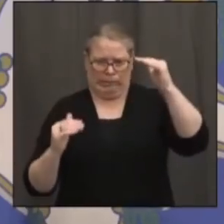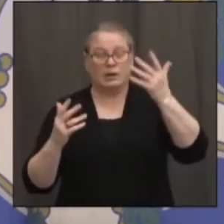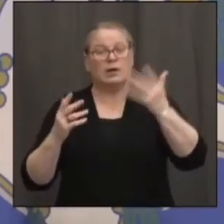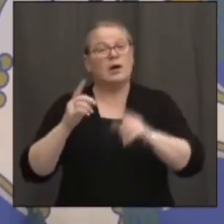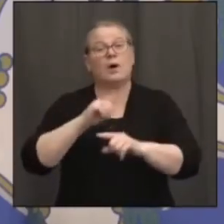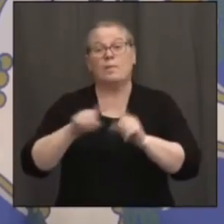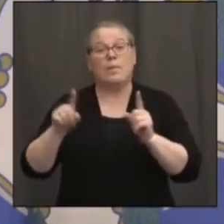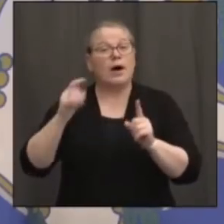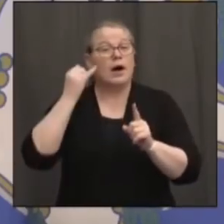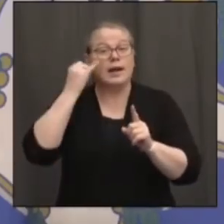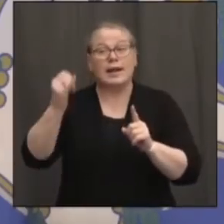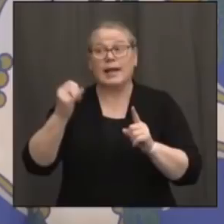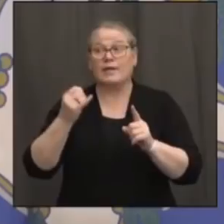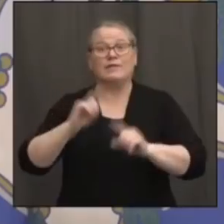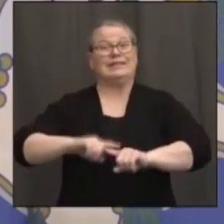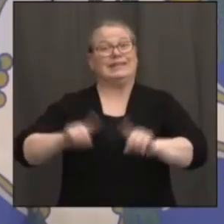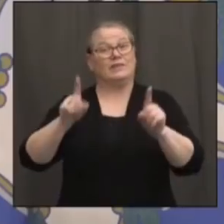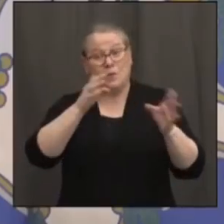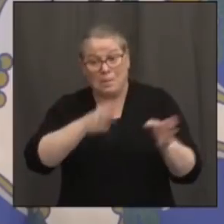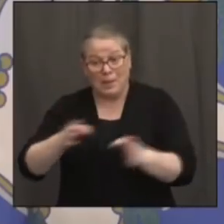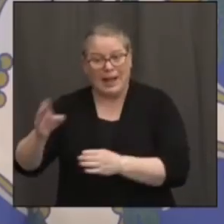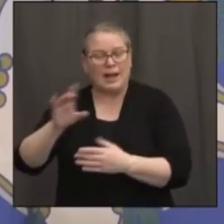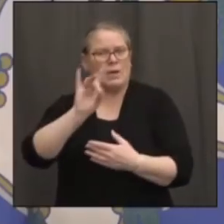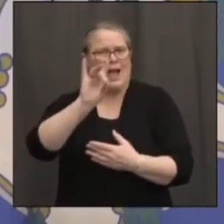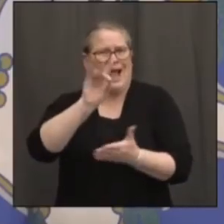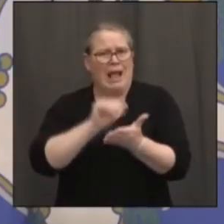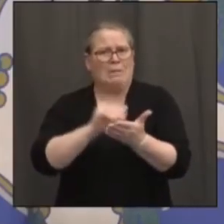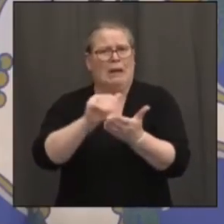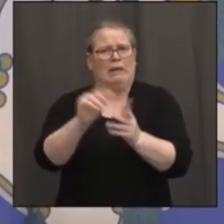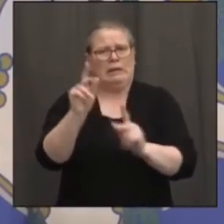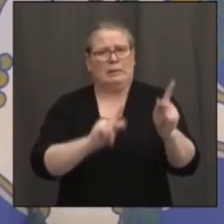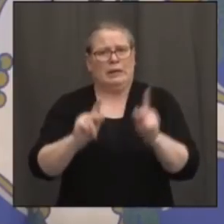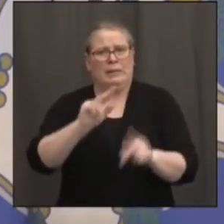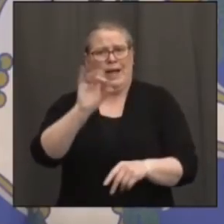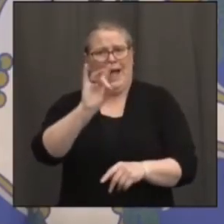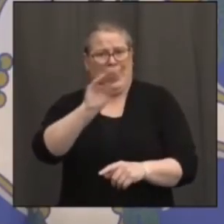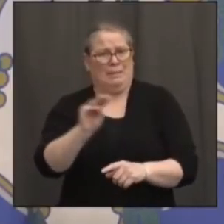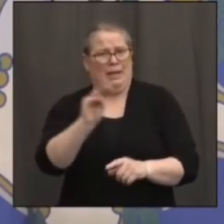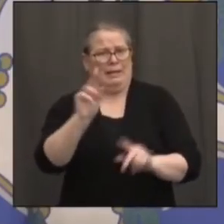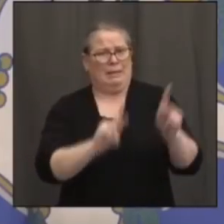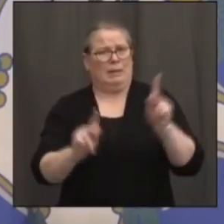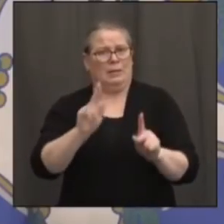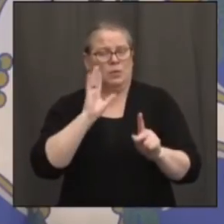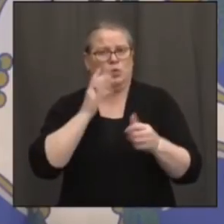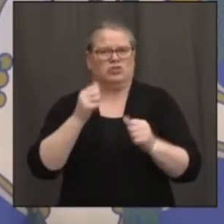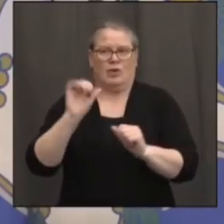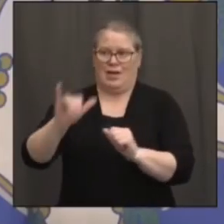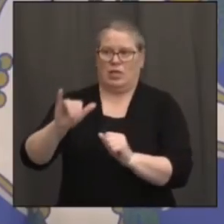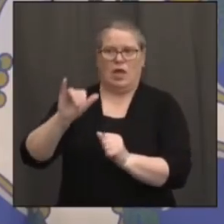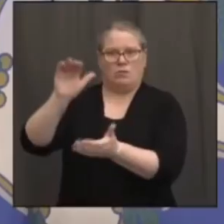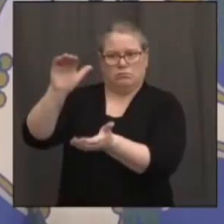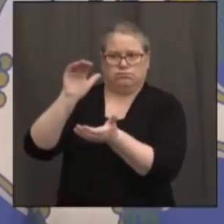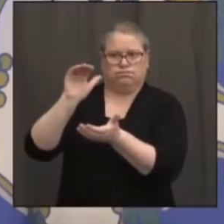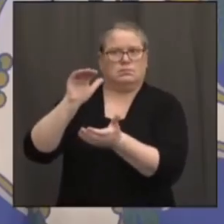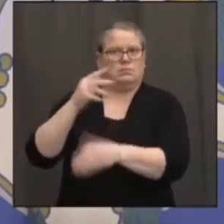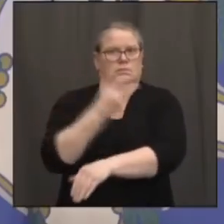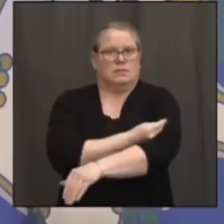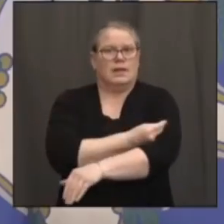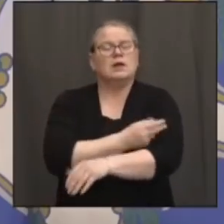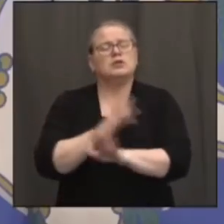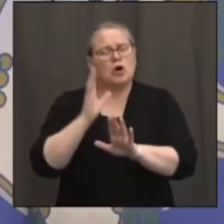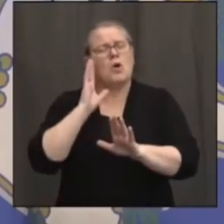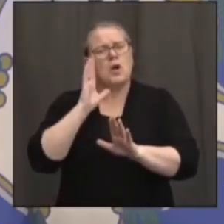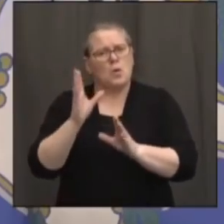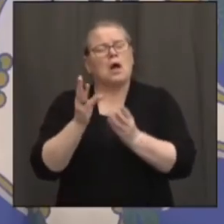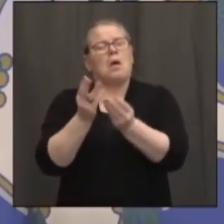1.8 million people all trying to go for those same number of doses. So it's going to take a little bit of patience, but I think it'll sort itself out over the next week